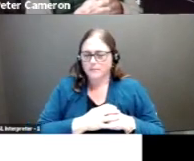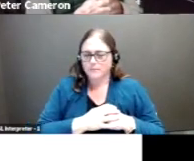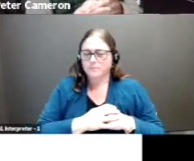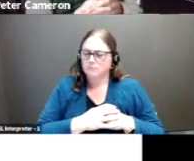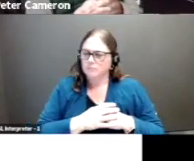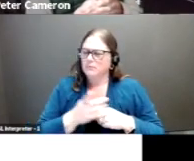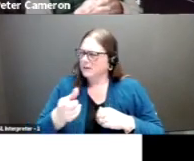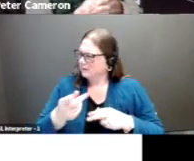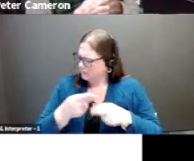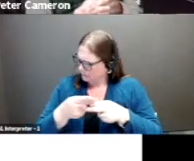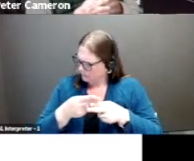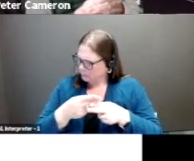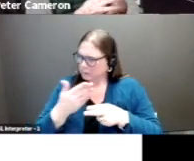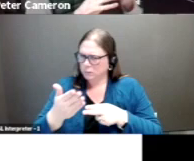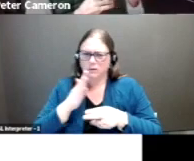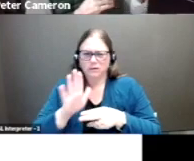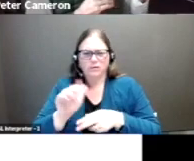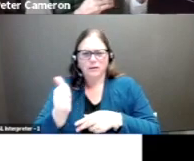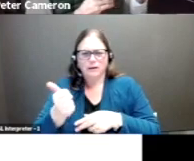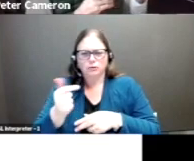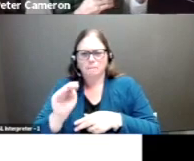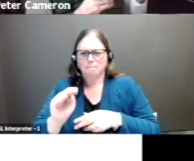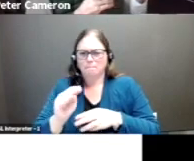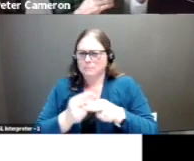their annual meeting in